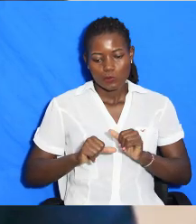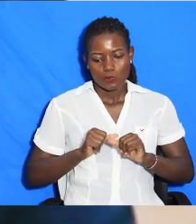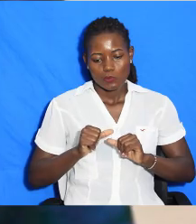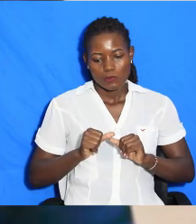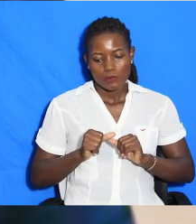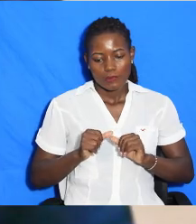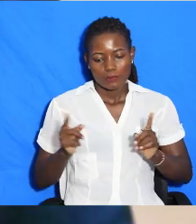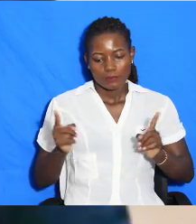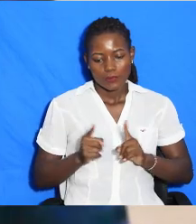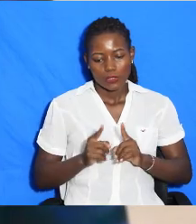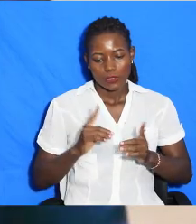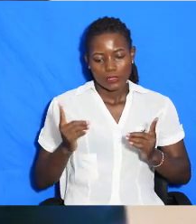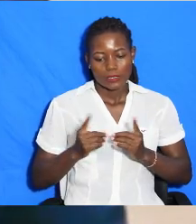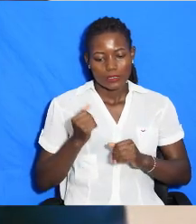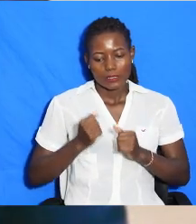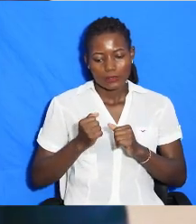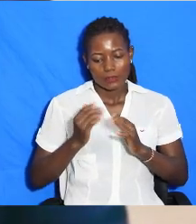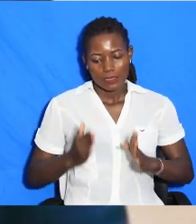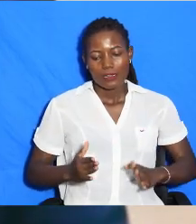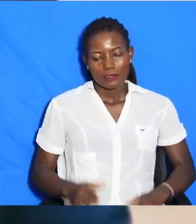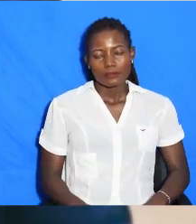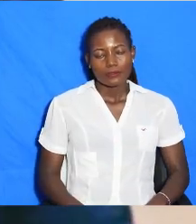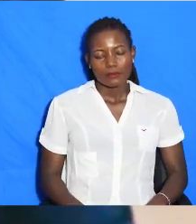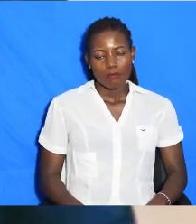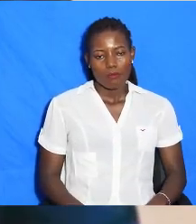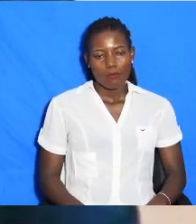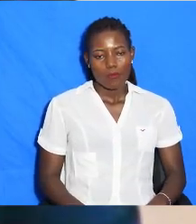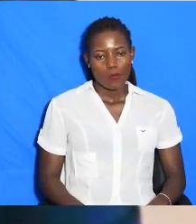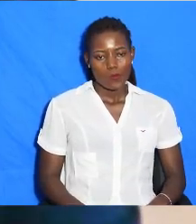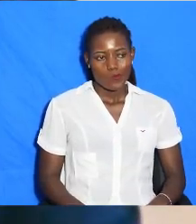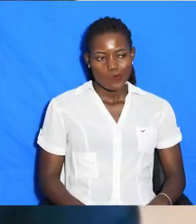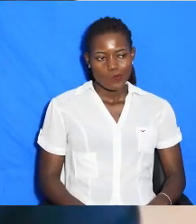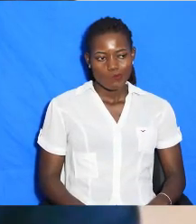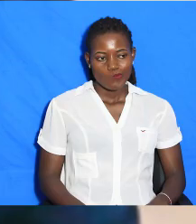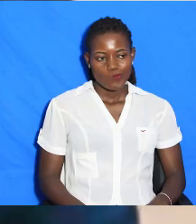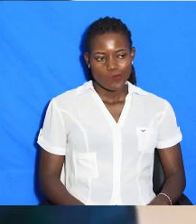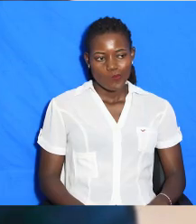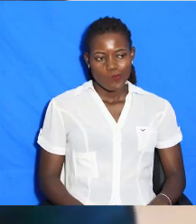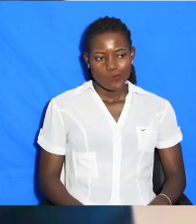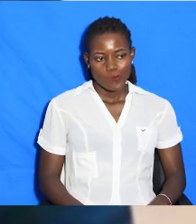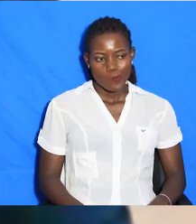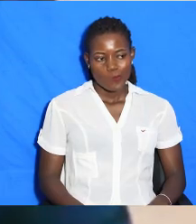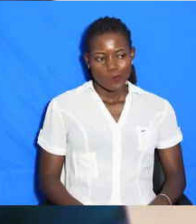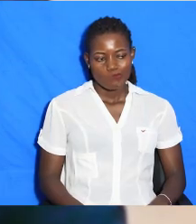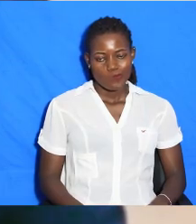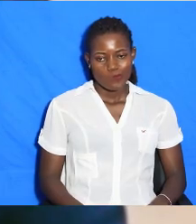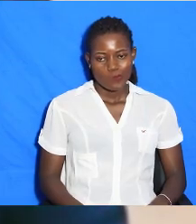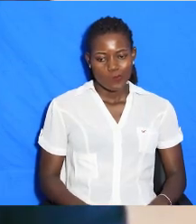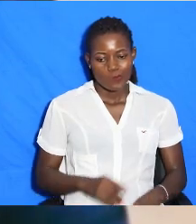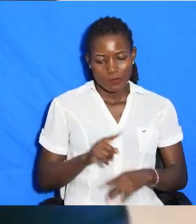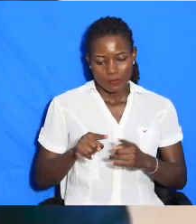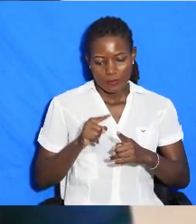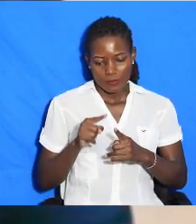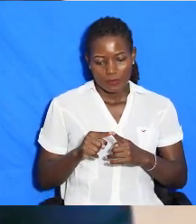sprinters, Mm, and he came up with this conclusion that when you go on that